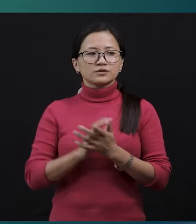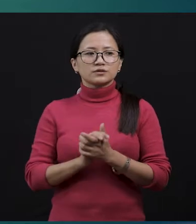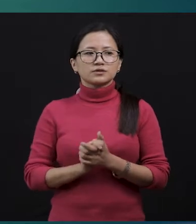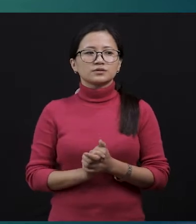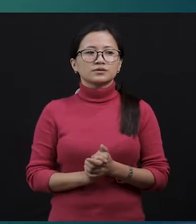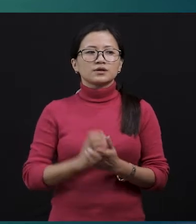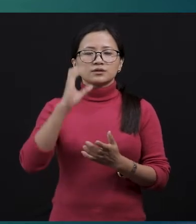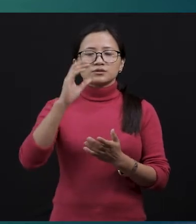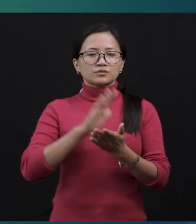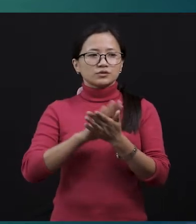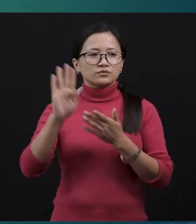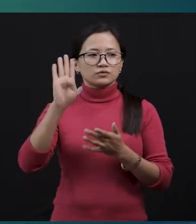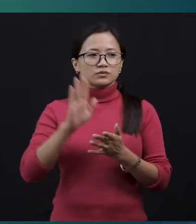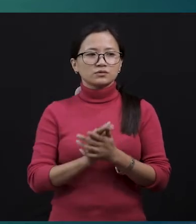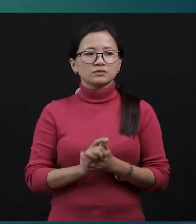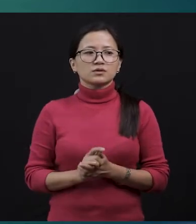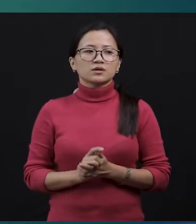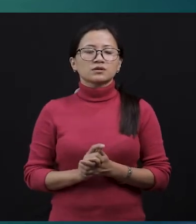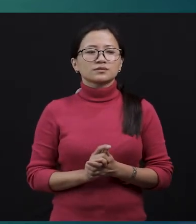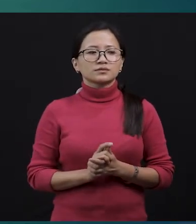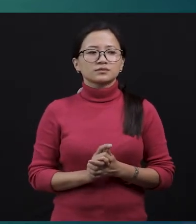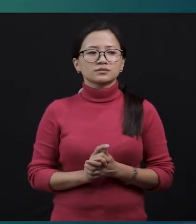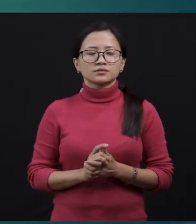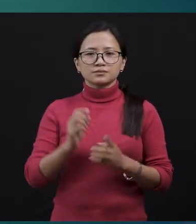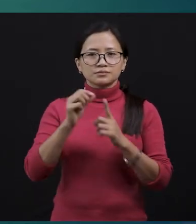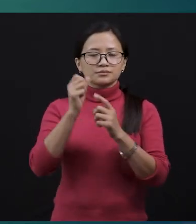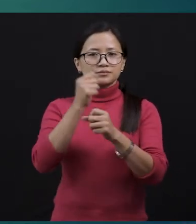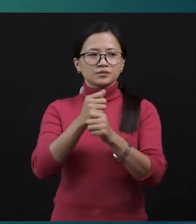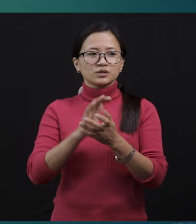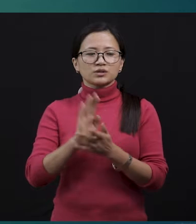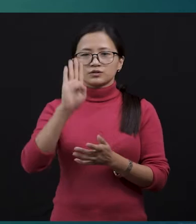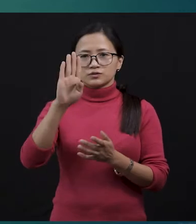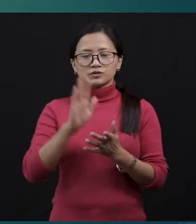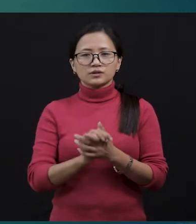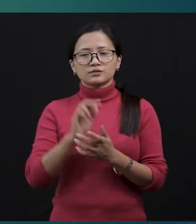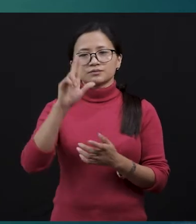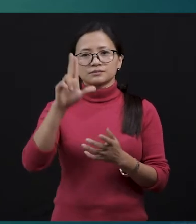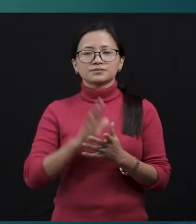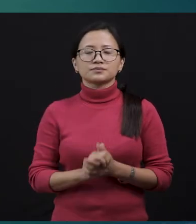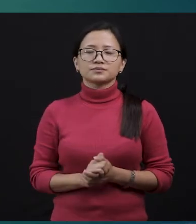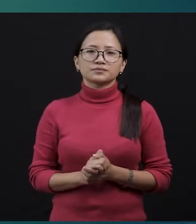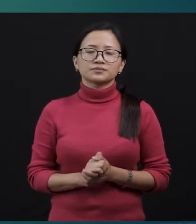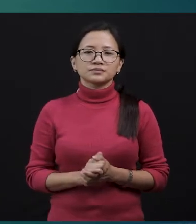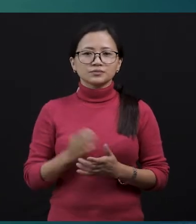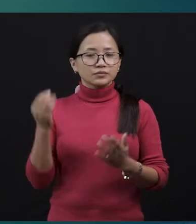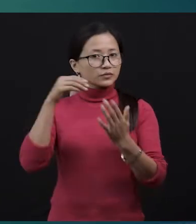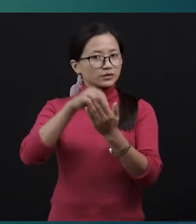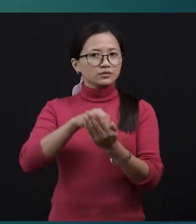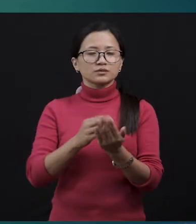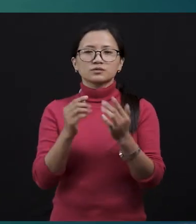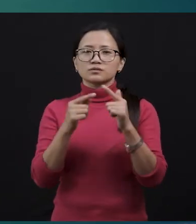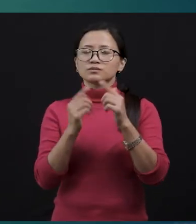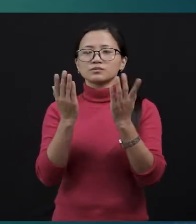48. I'm saying page number 48 because we are already into halfway, okay? For the ones who have missed, I want you to get into your